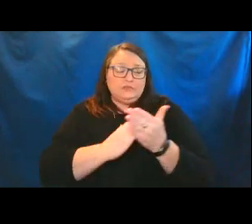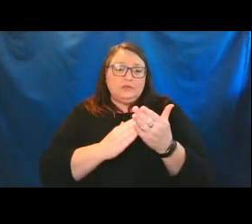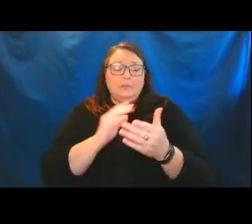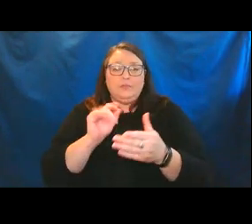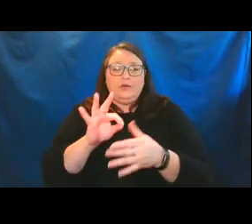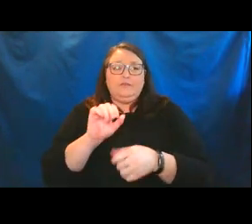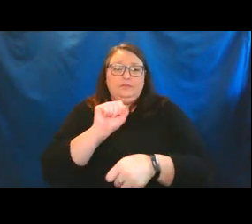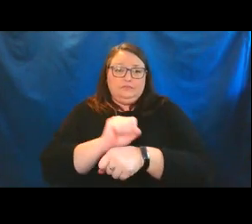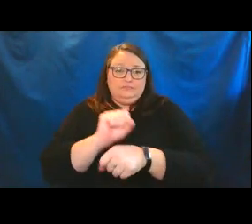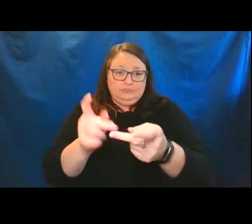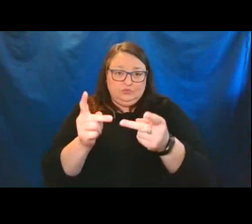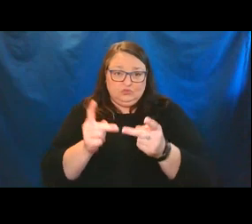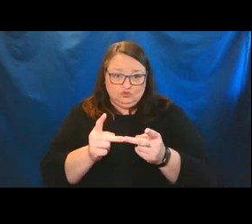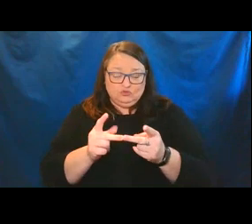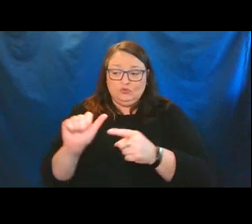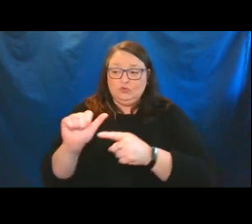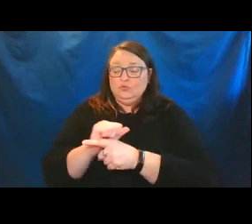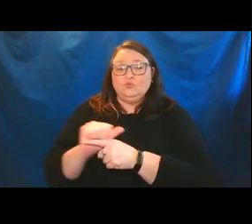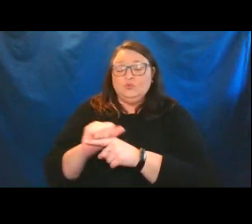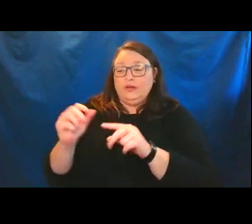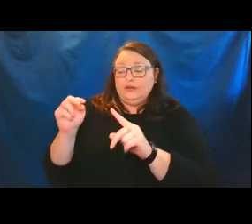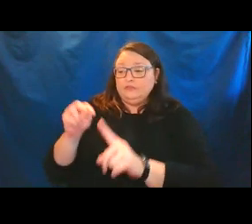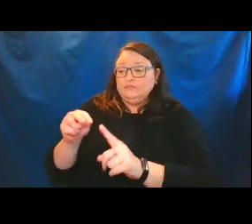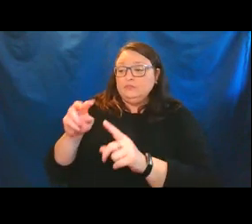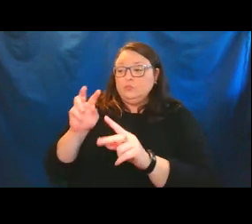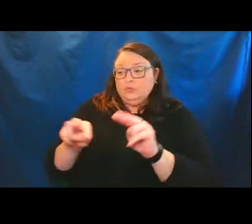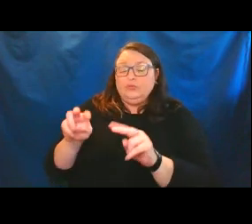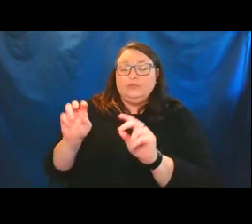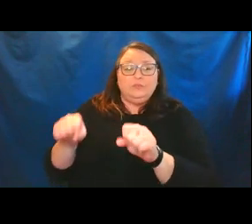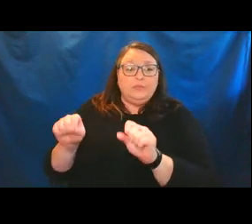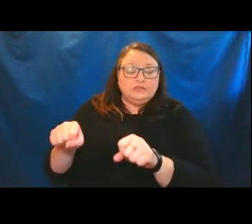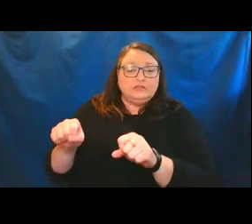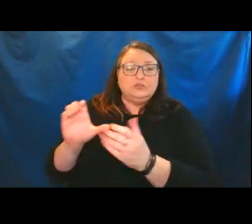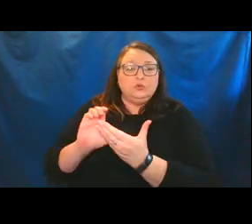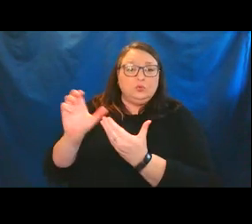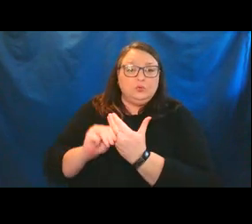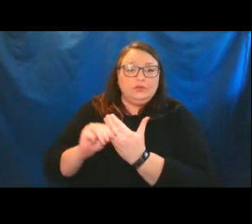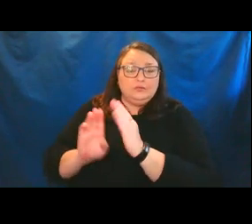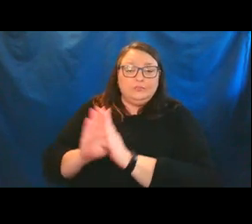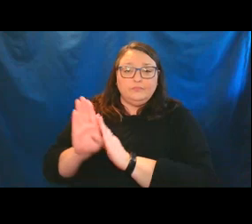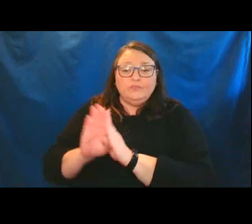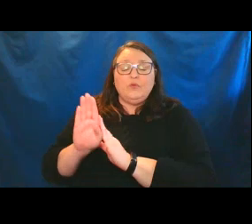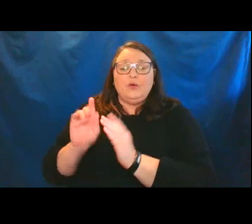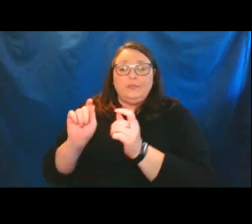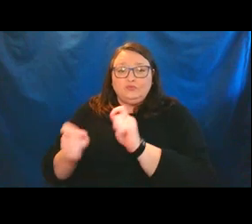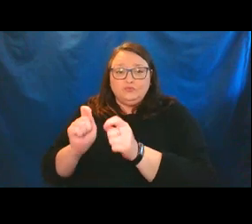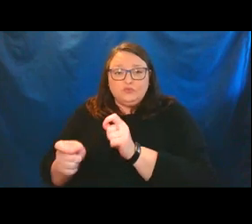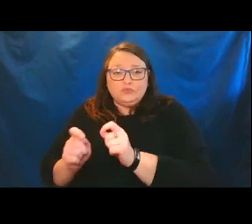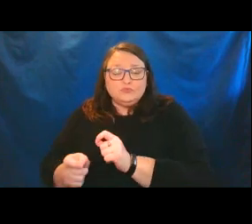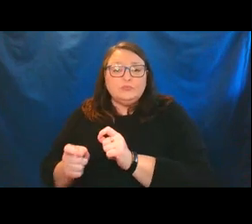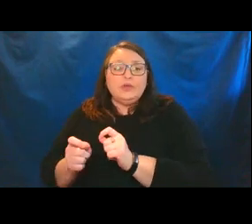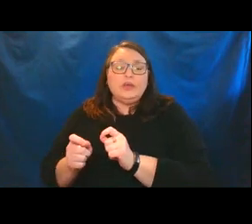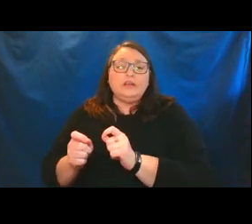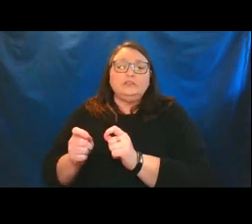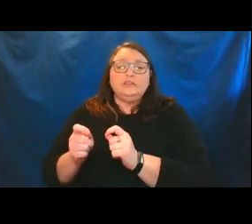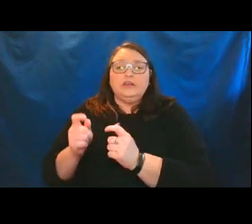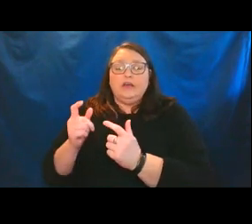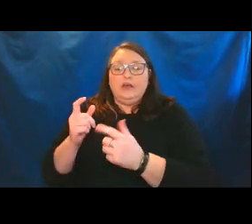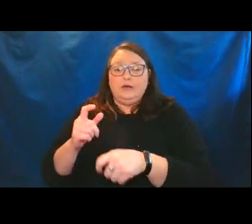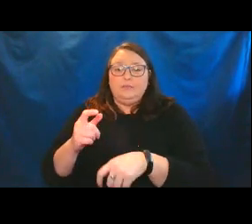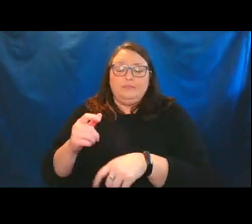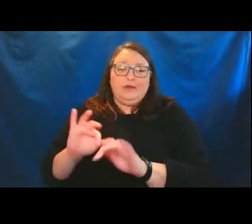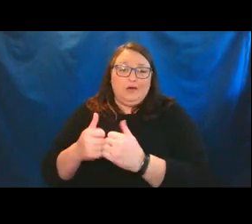provider side, we looked at their capacity, their curricula development and adjustment, the program's length and cycles.